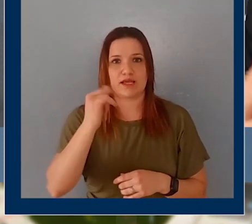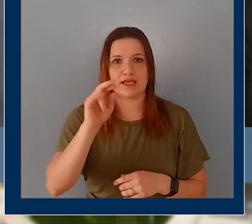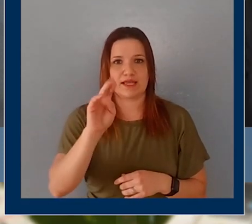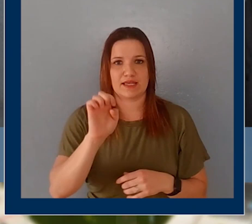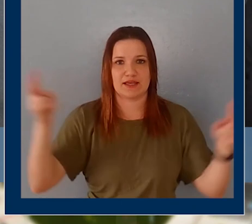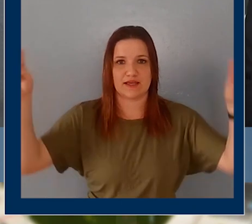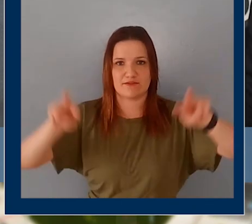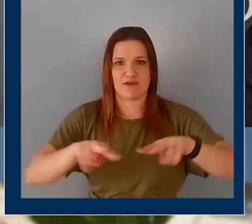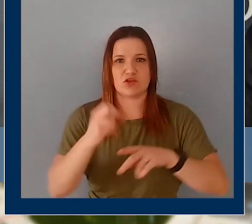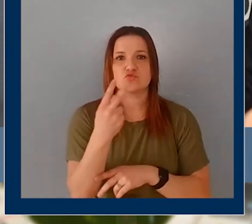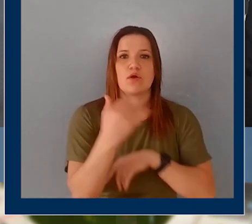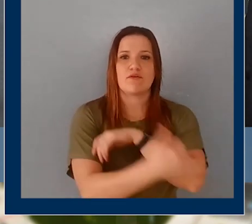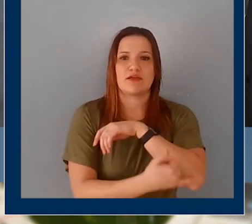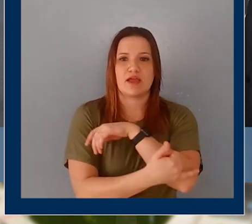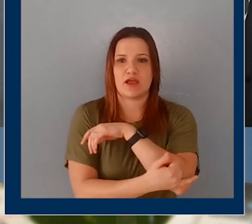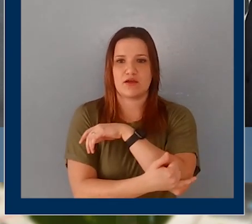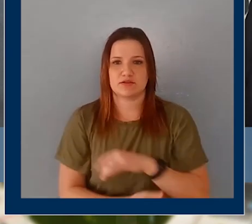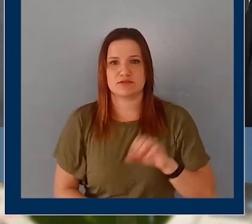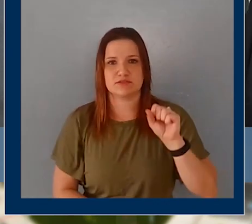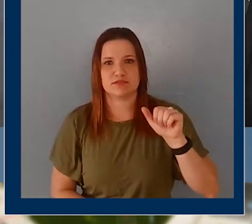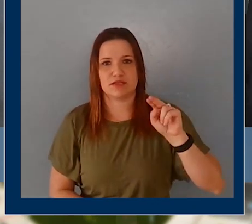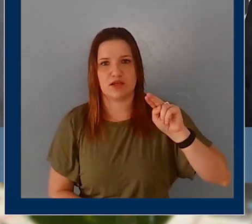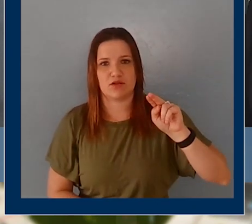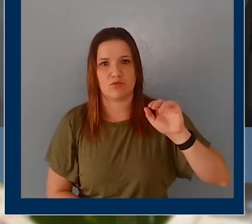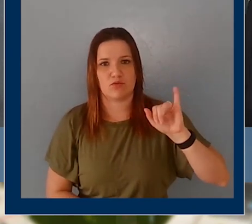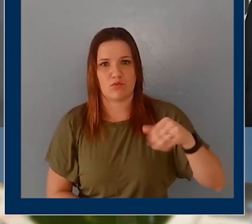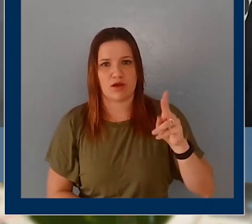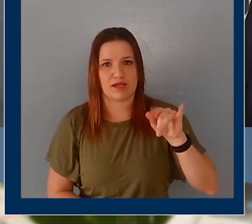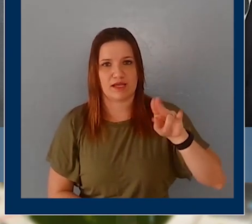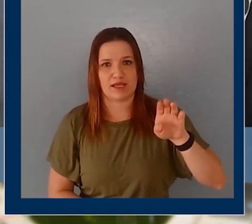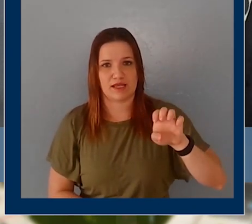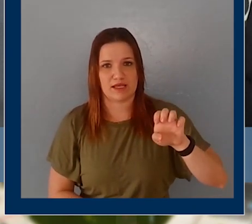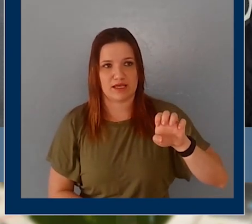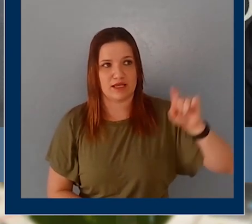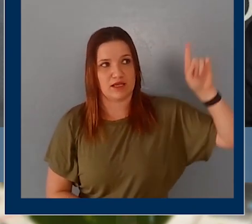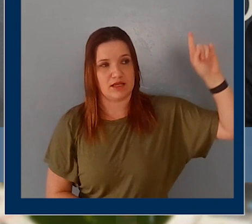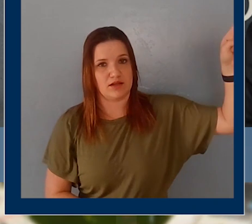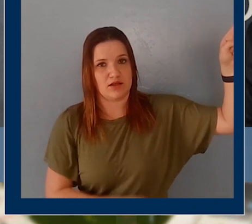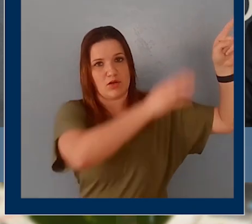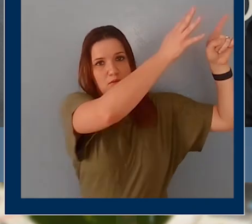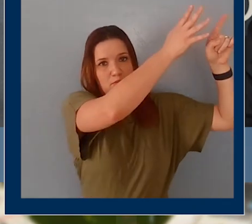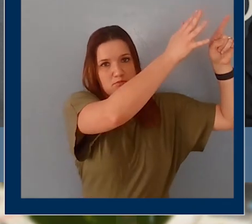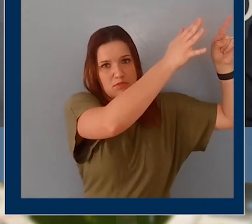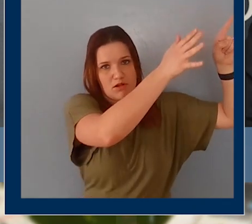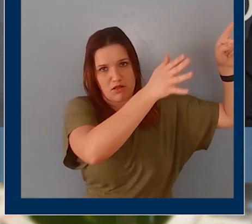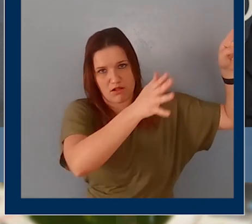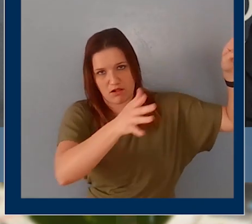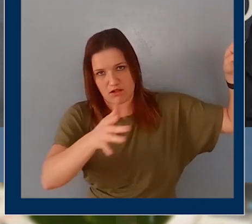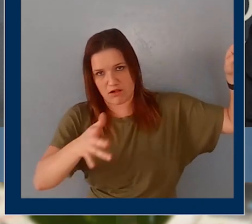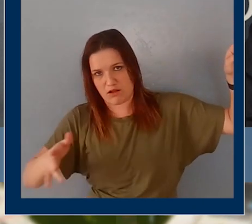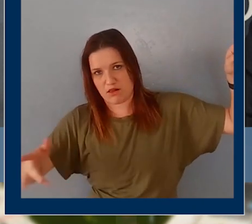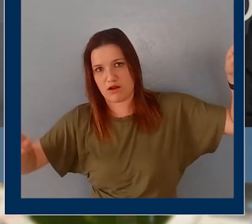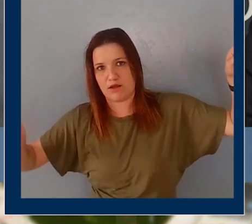maybe bring staff in to help staff other areas. They're actually one of that